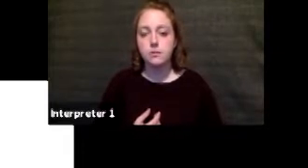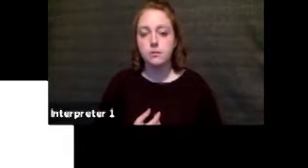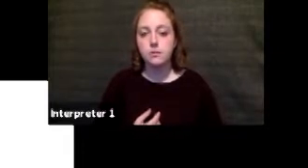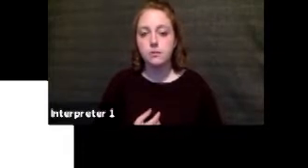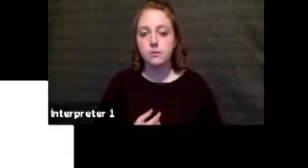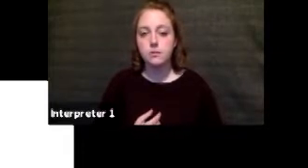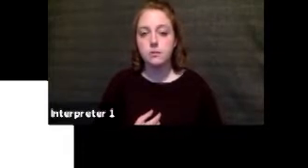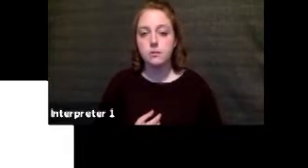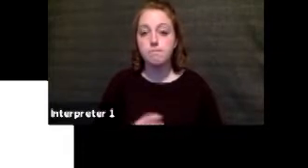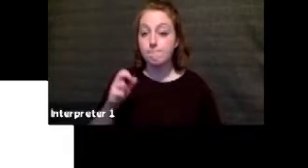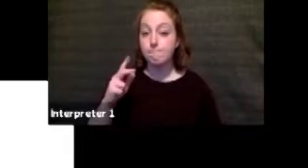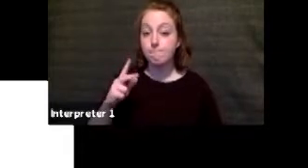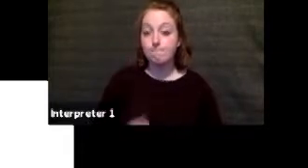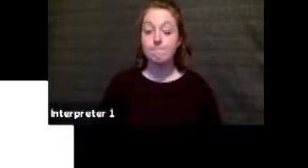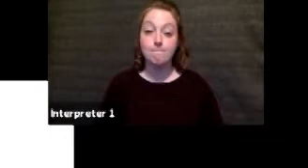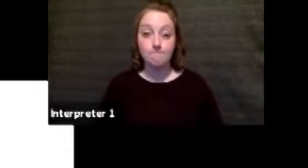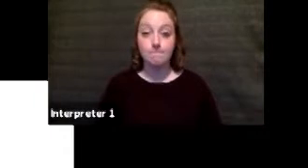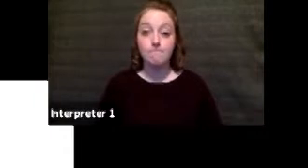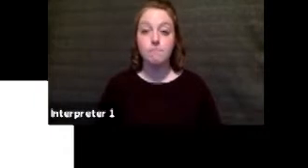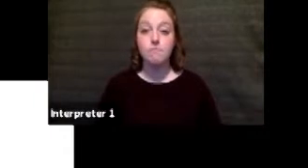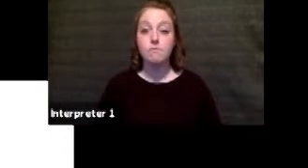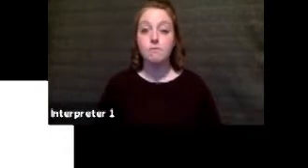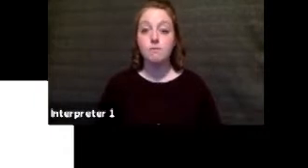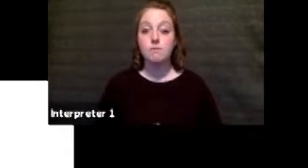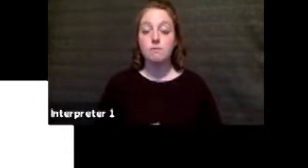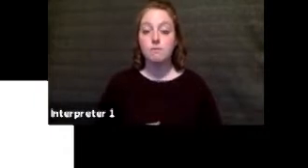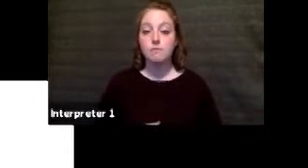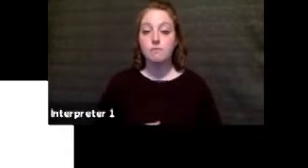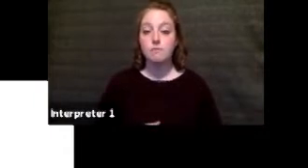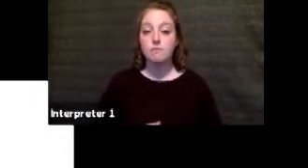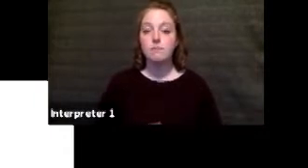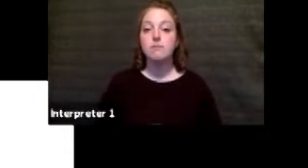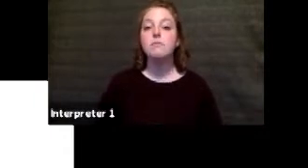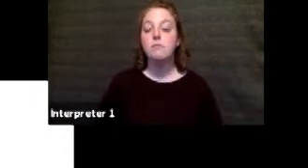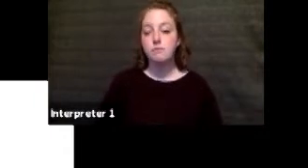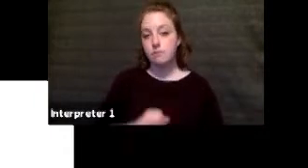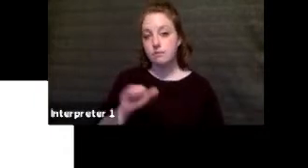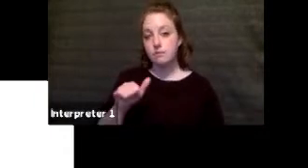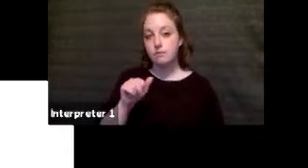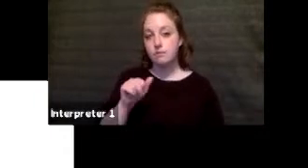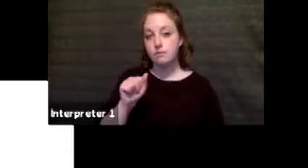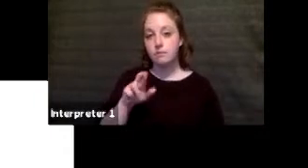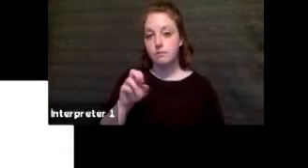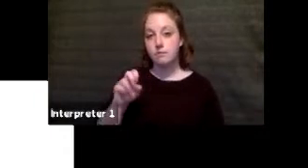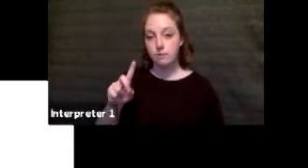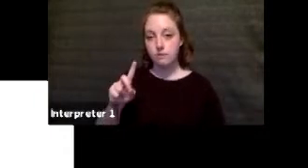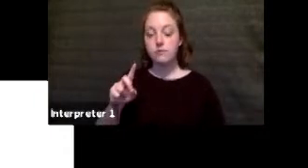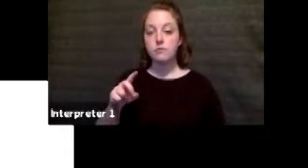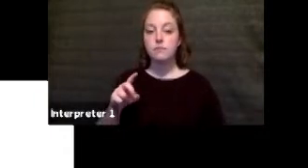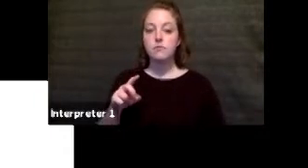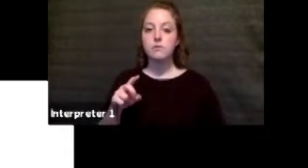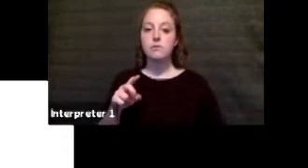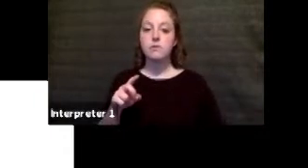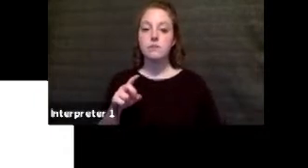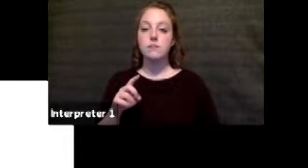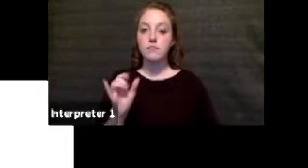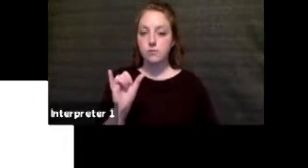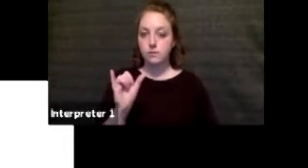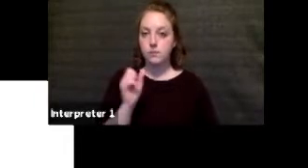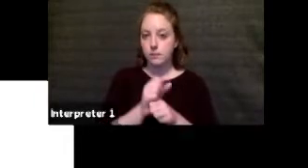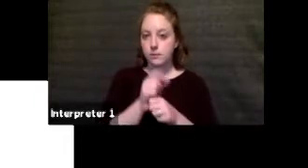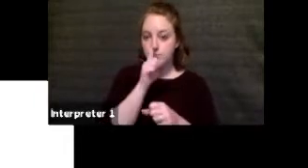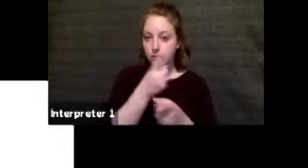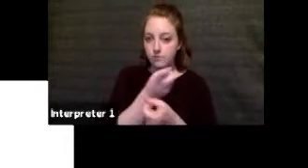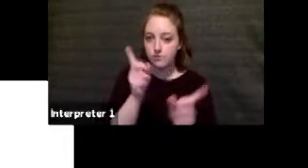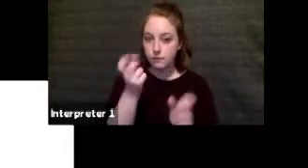Okay. Well, and here, before we move on, and I just want to make sure the group is understanding kind of